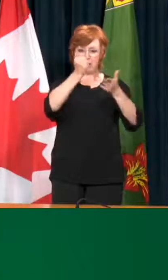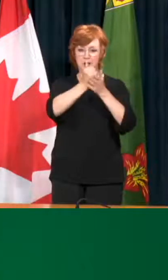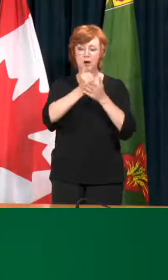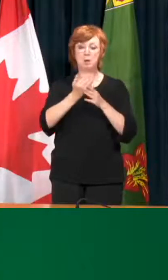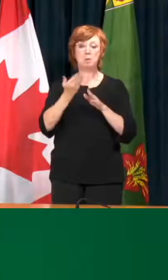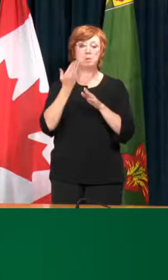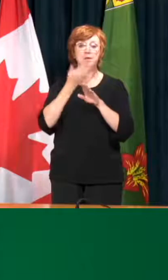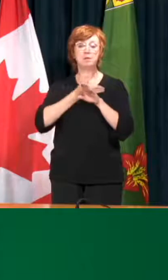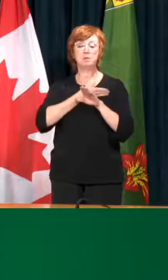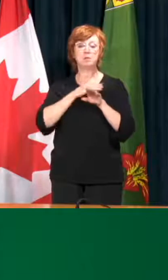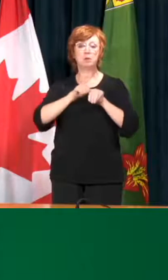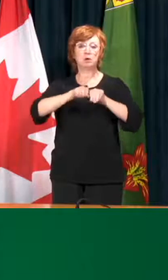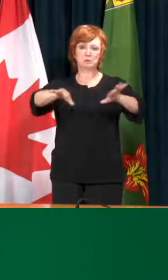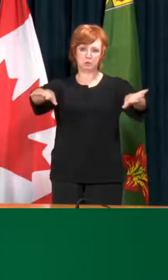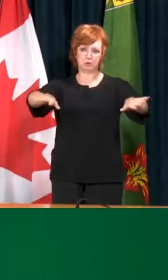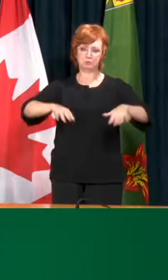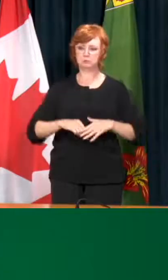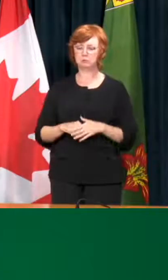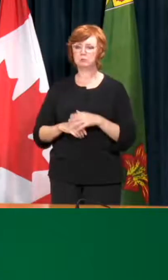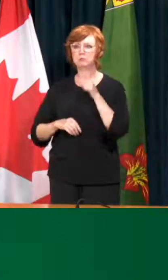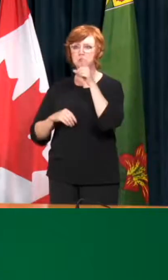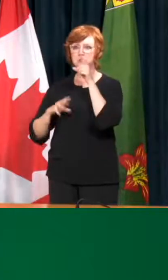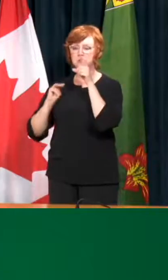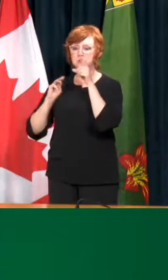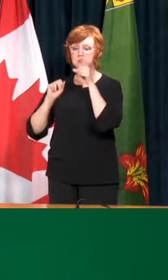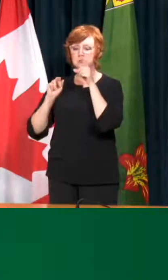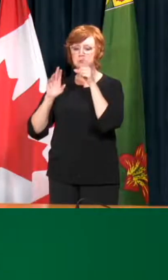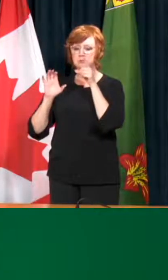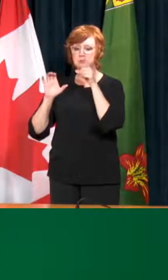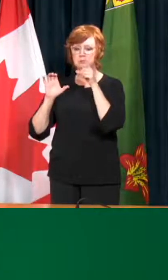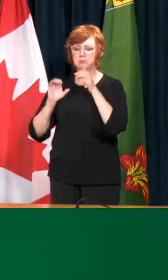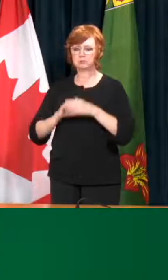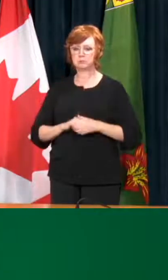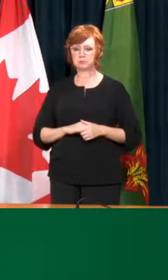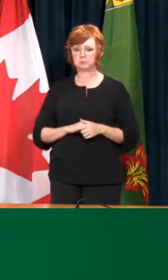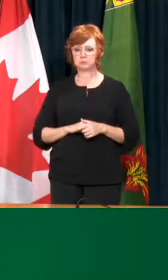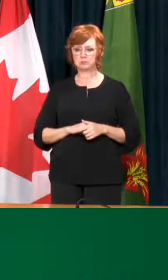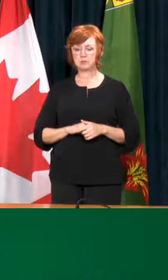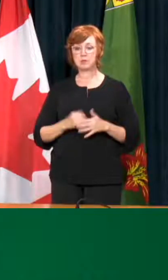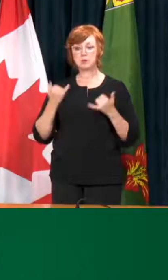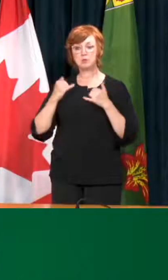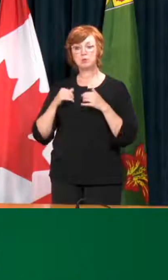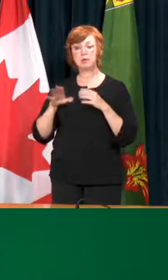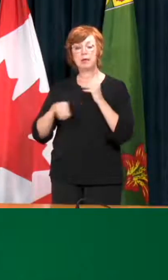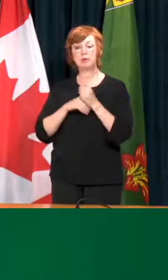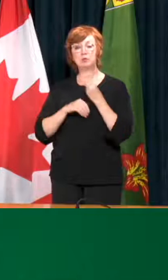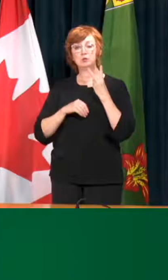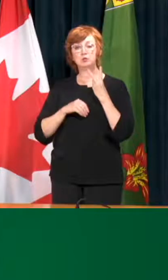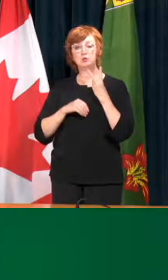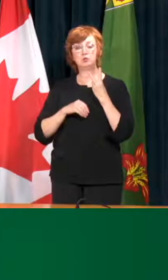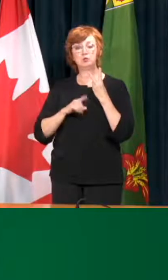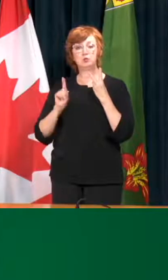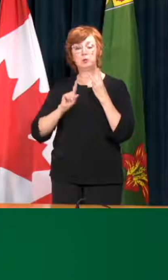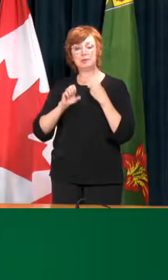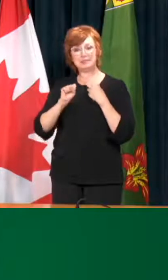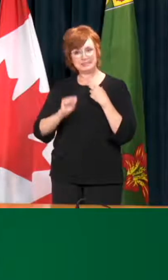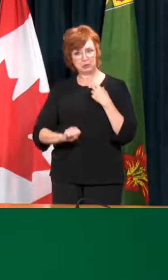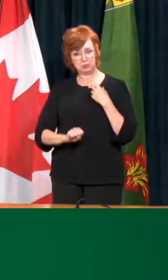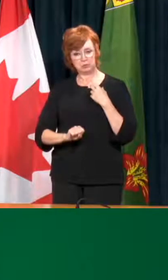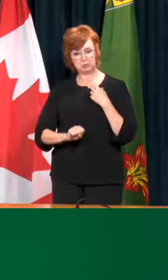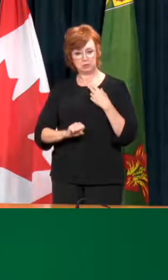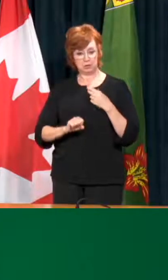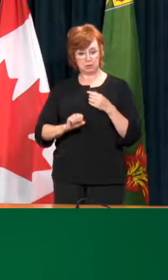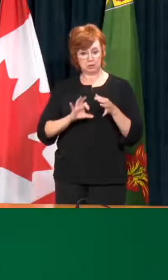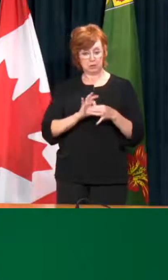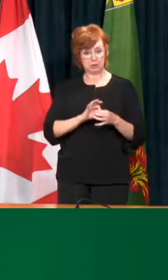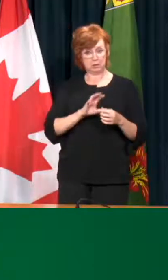you have a follow-up, Mark? Yes. The 2 new cases in the south today, were those linked to the outbreaks in the Maple Creek